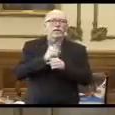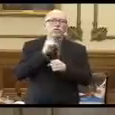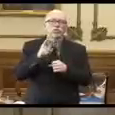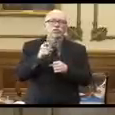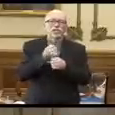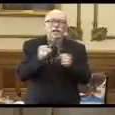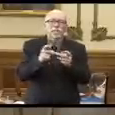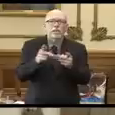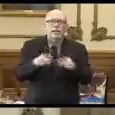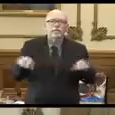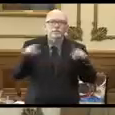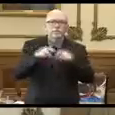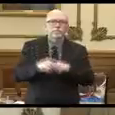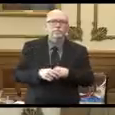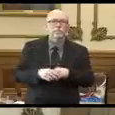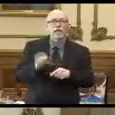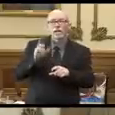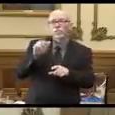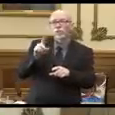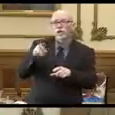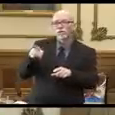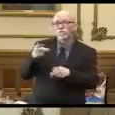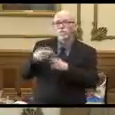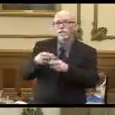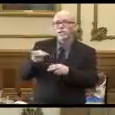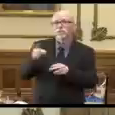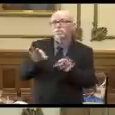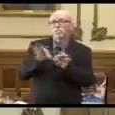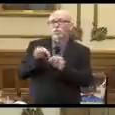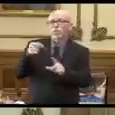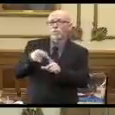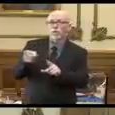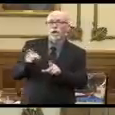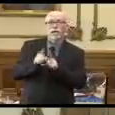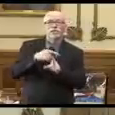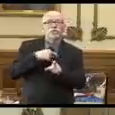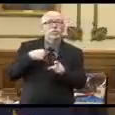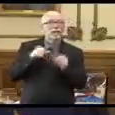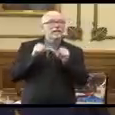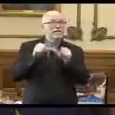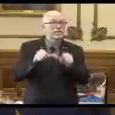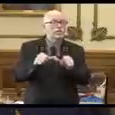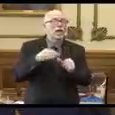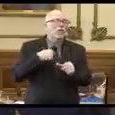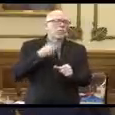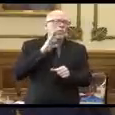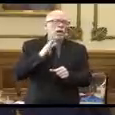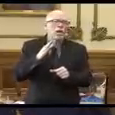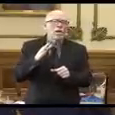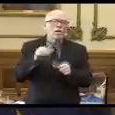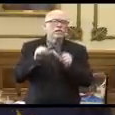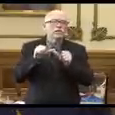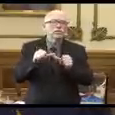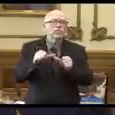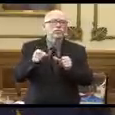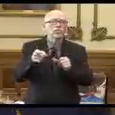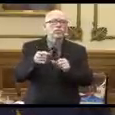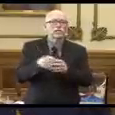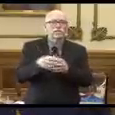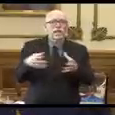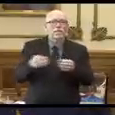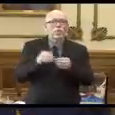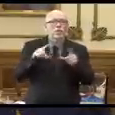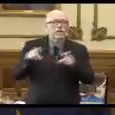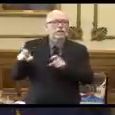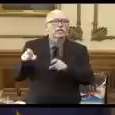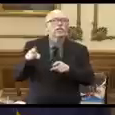a safe place to be. And Brandon, you touch on an important point that as we continue to, and we will continue to expand testing,